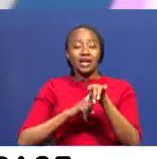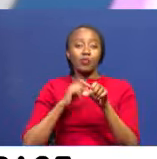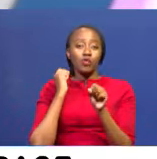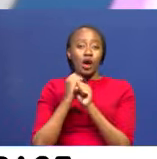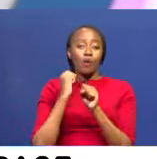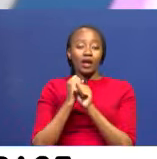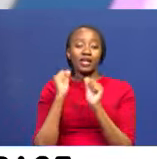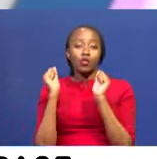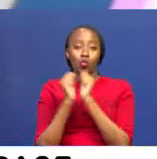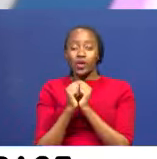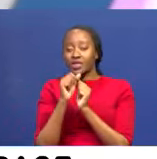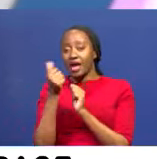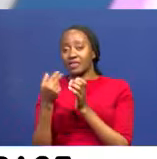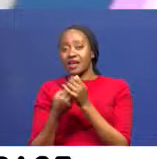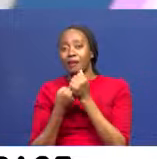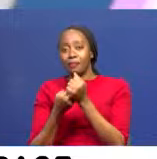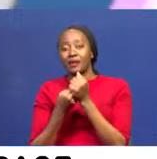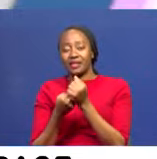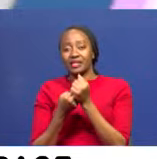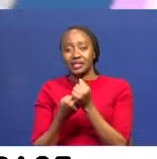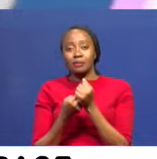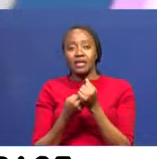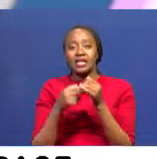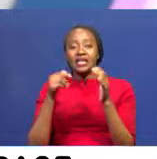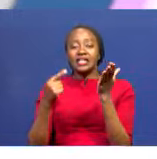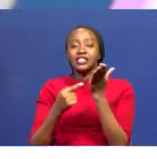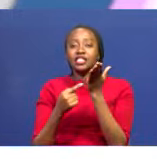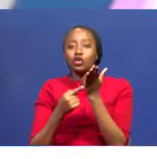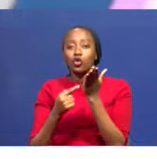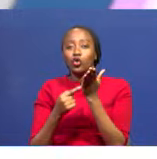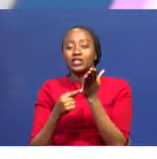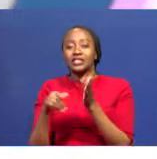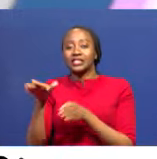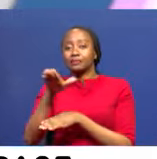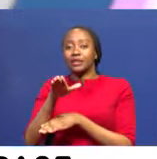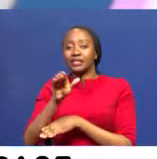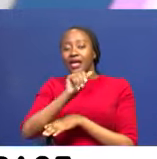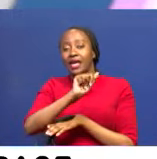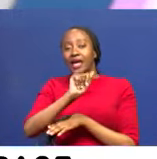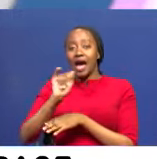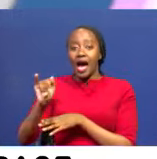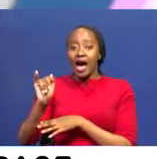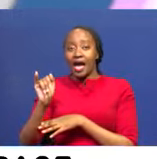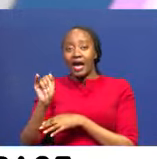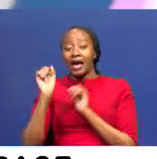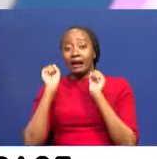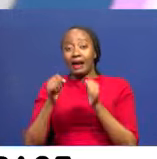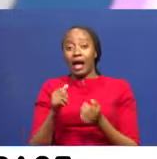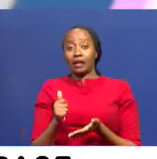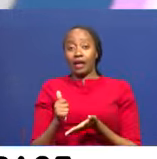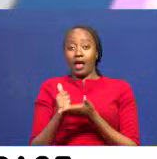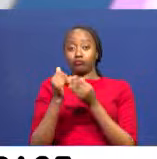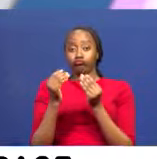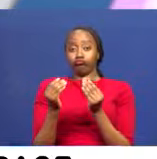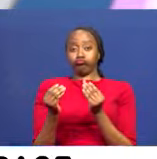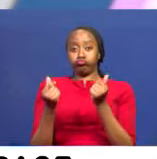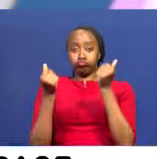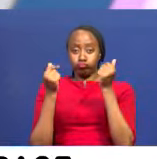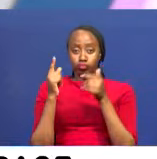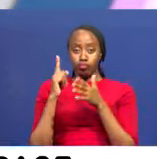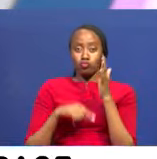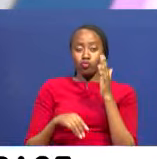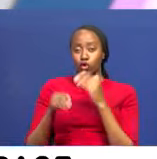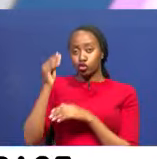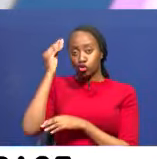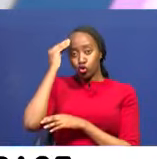with partnerships with people who are in the technology space, the AI space, to even bridge the gap when it comes to the